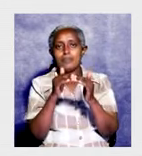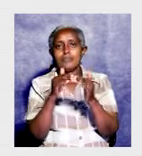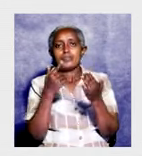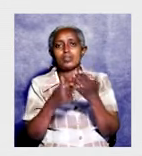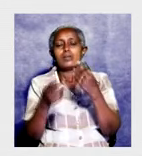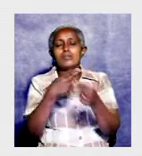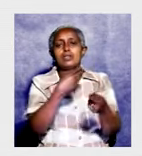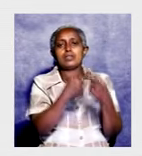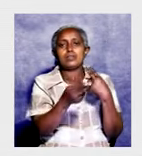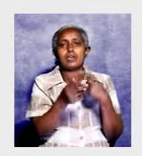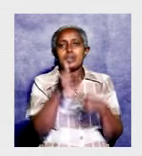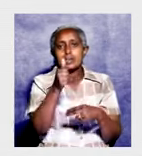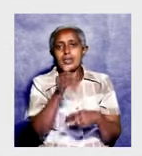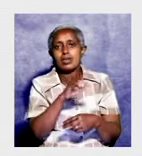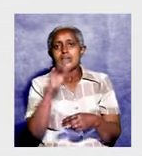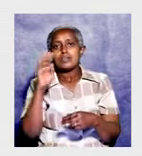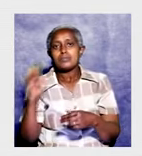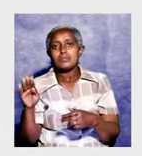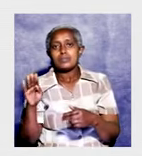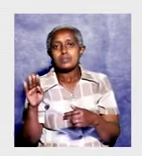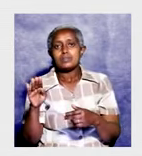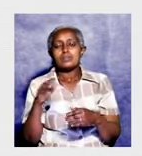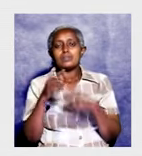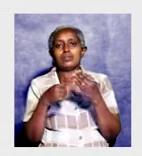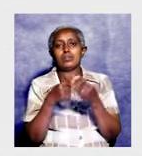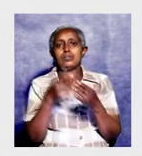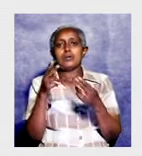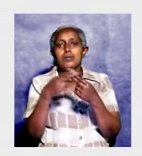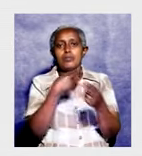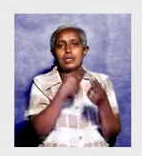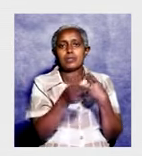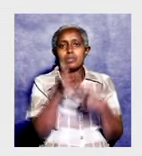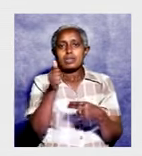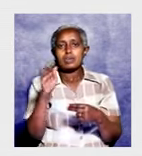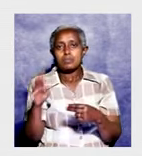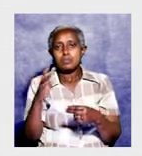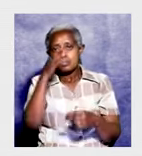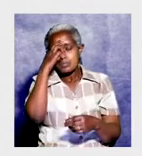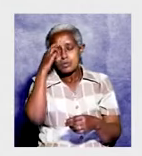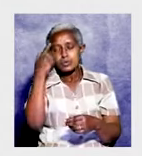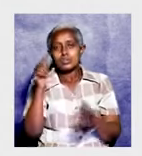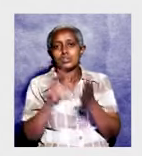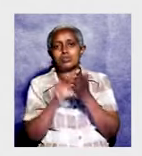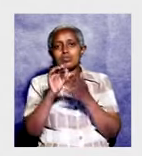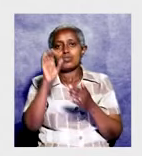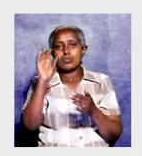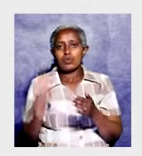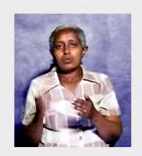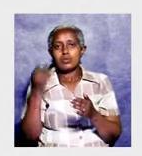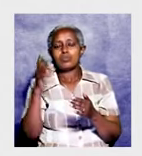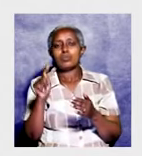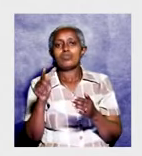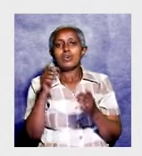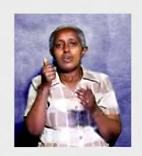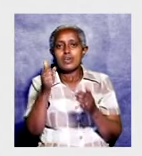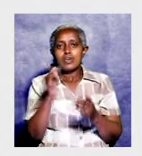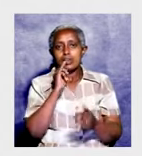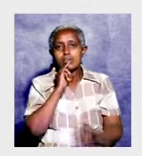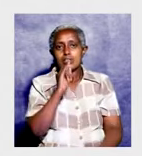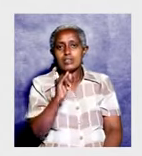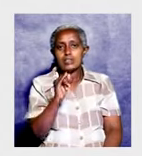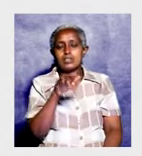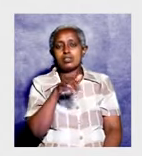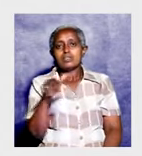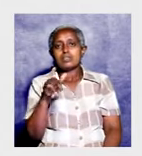can multiply A and B. So we can multiply AB because the number of columns of A is